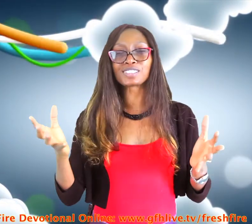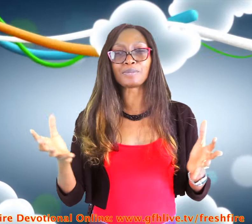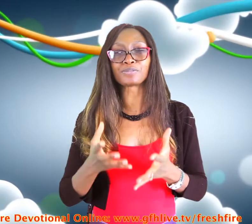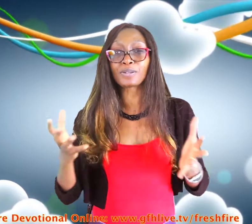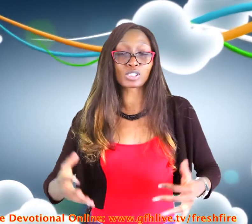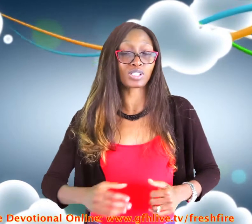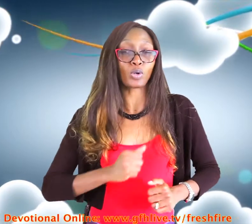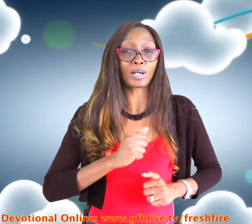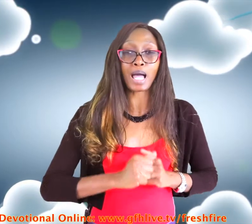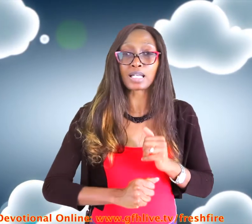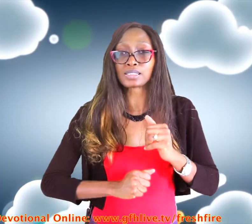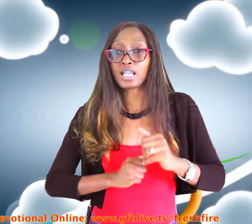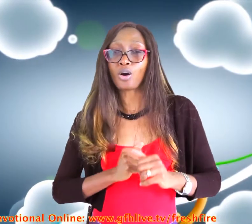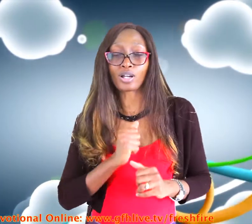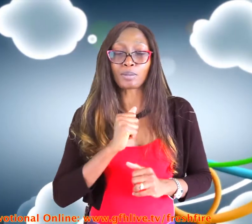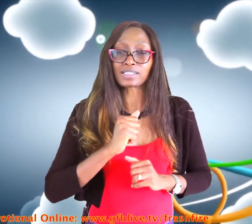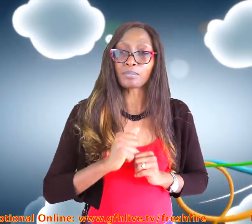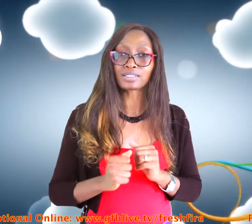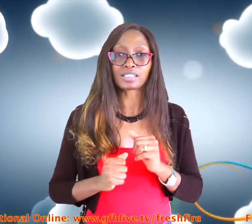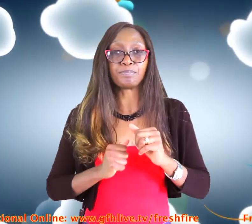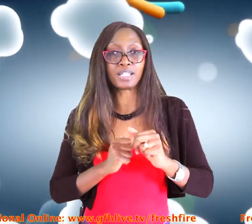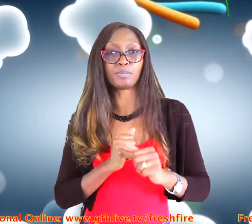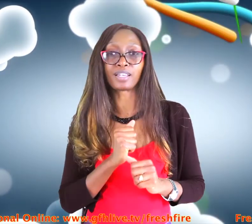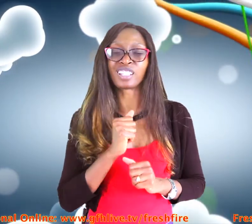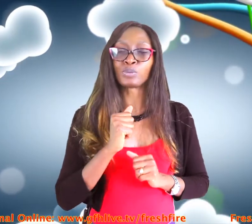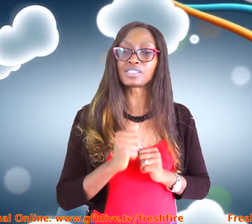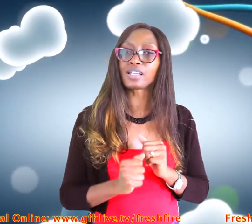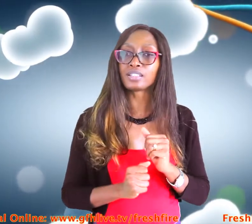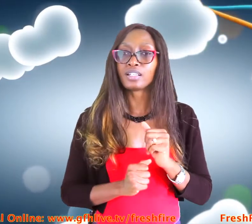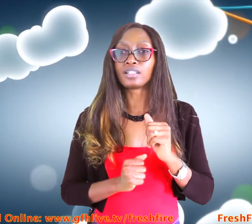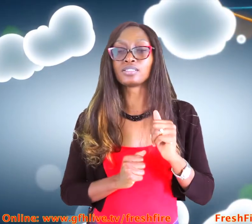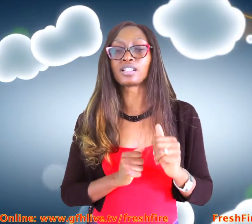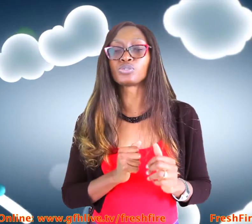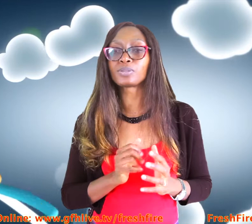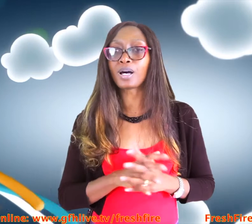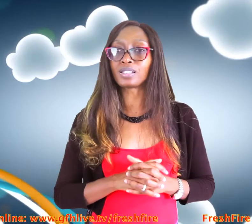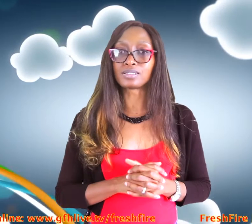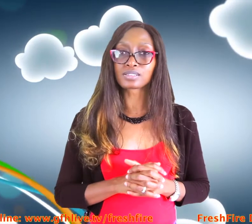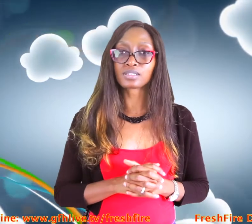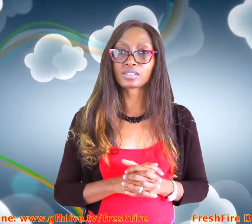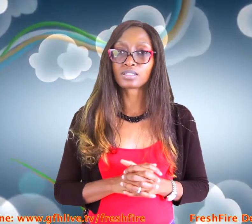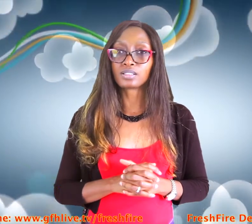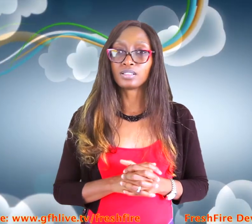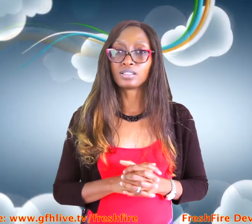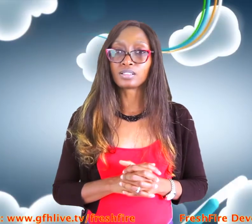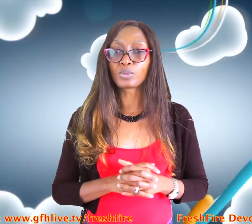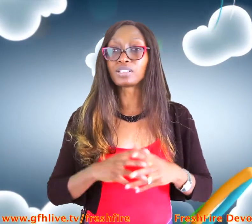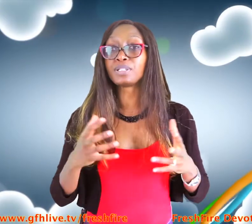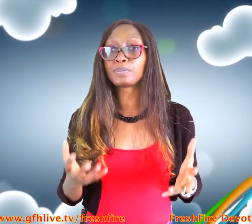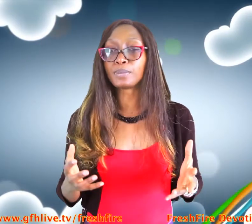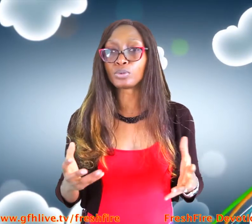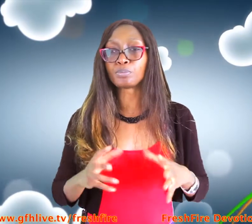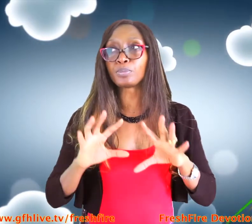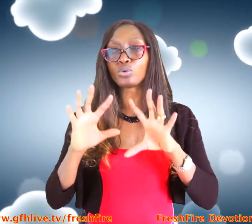in those times, the Pharisees were the ogas, oga kwata kwata, the big men, like we say in the Nigerian parlance. They